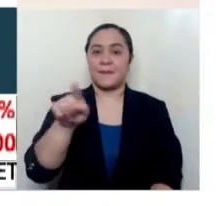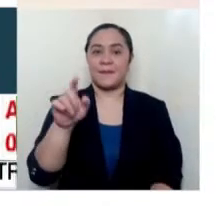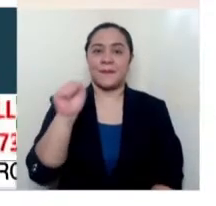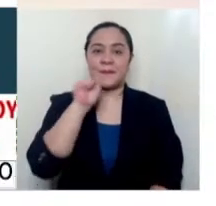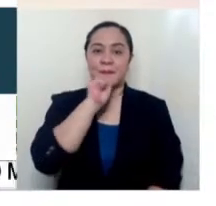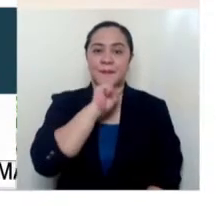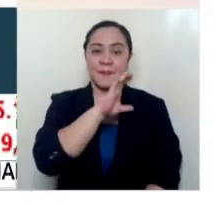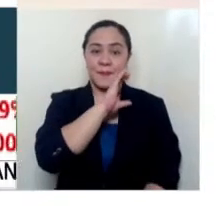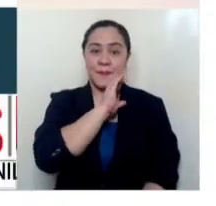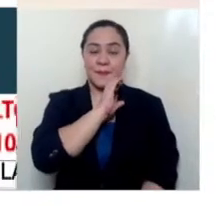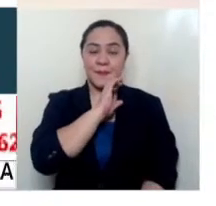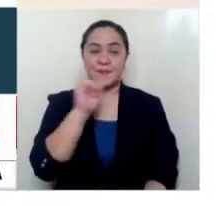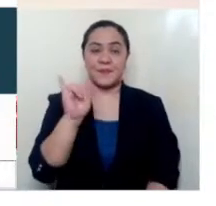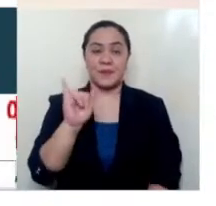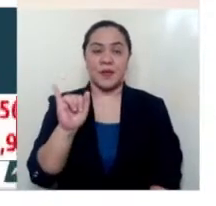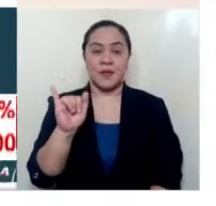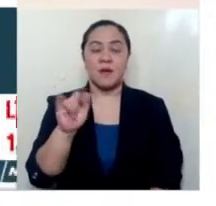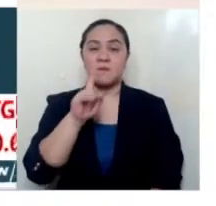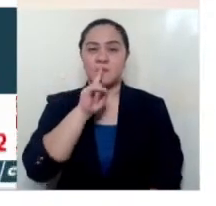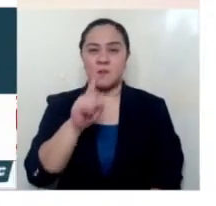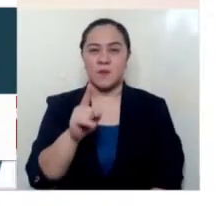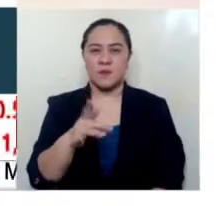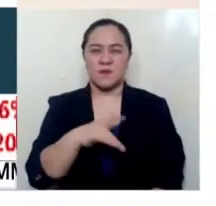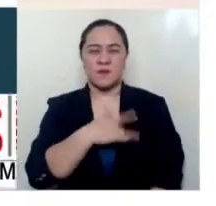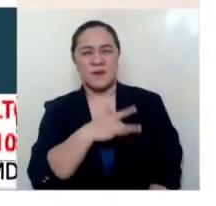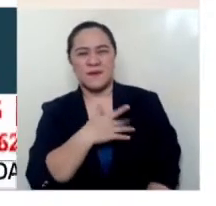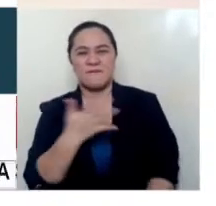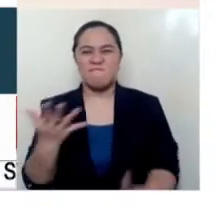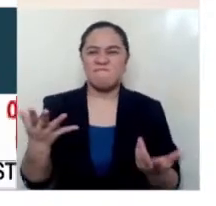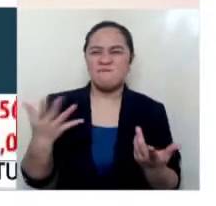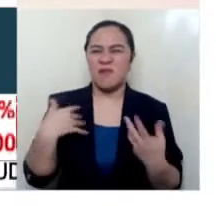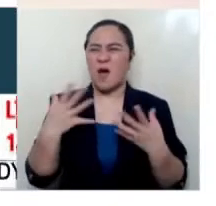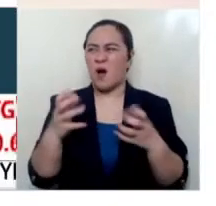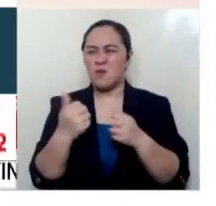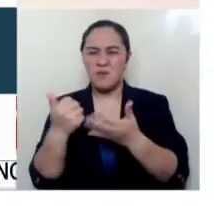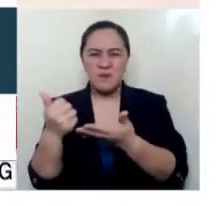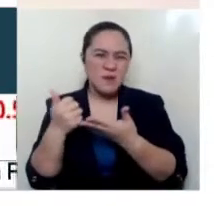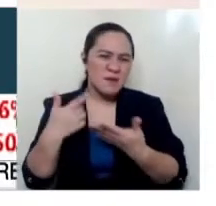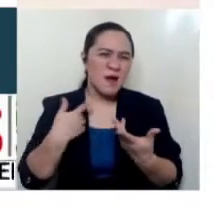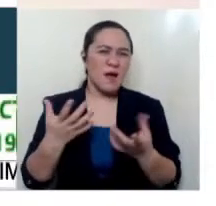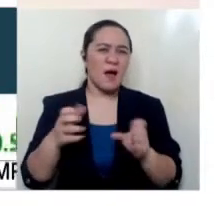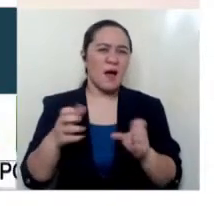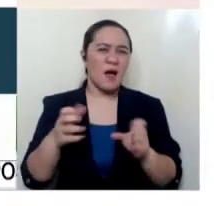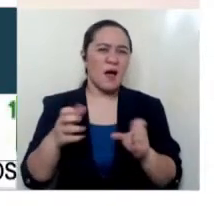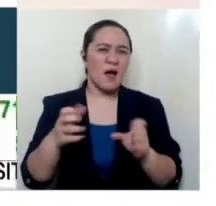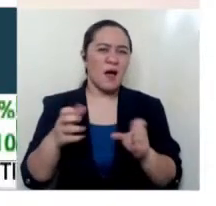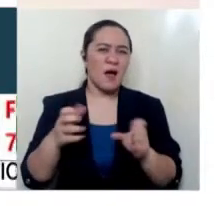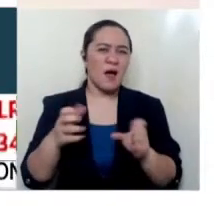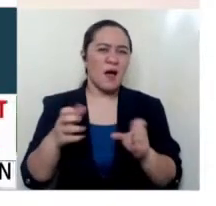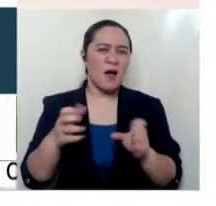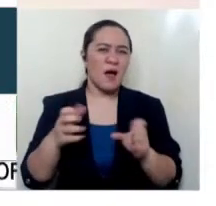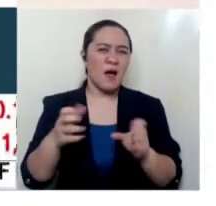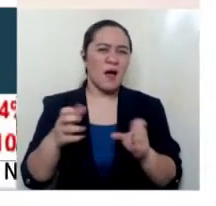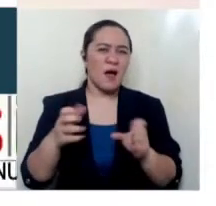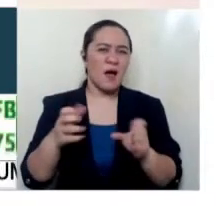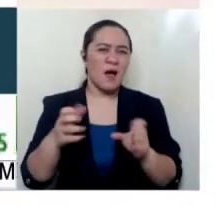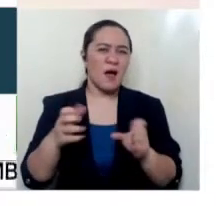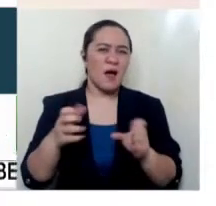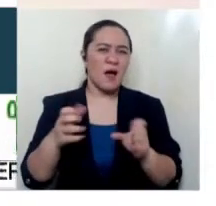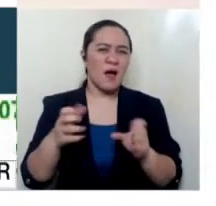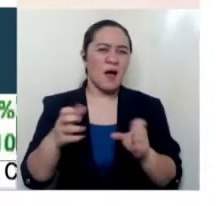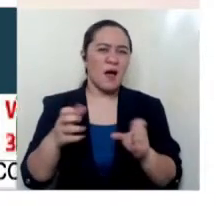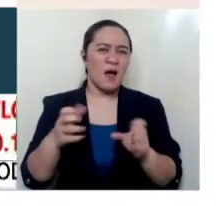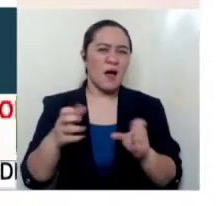who are quite hesitant, no, in having themselves vaccinated to really get the vaccine. And